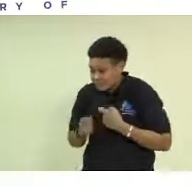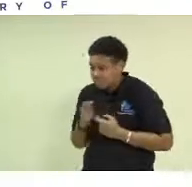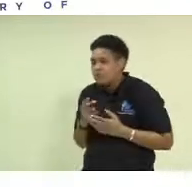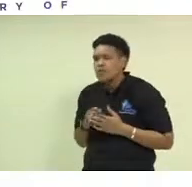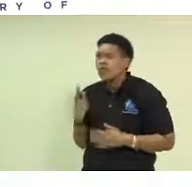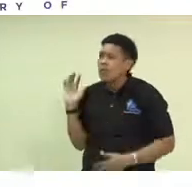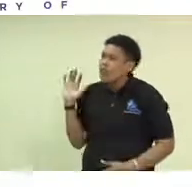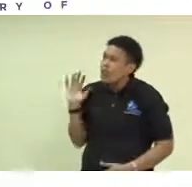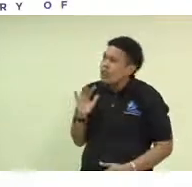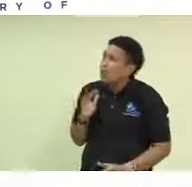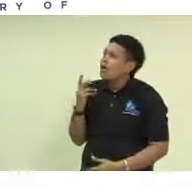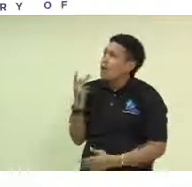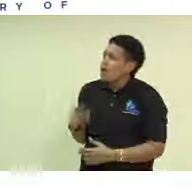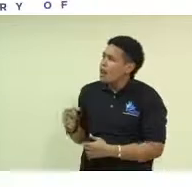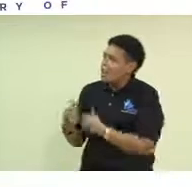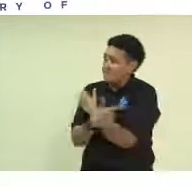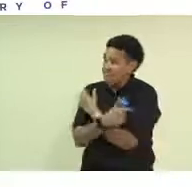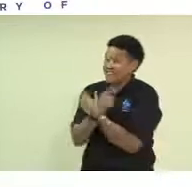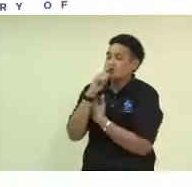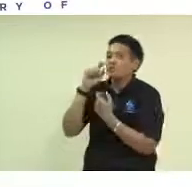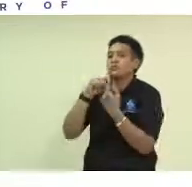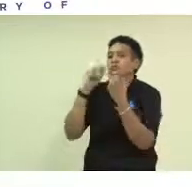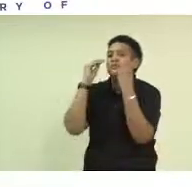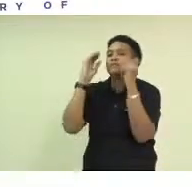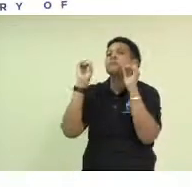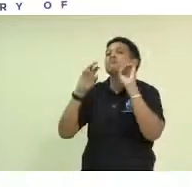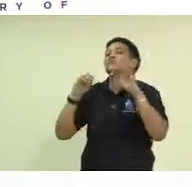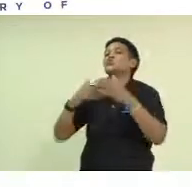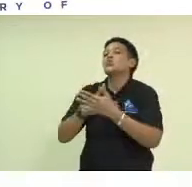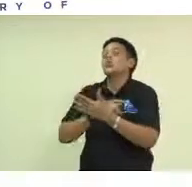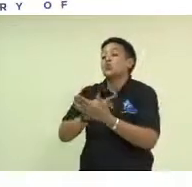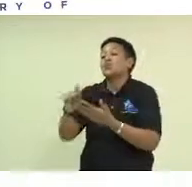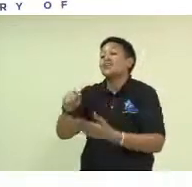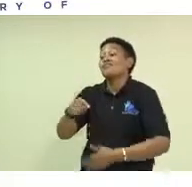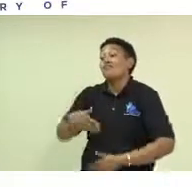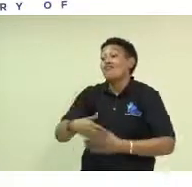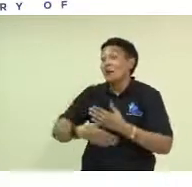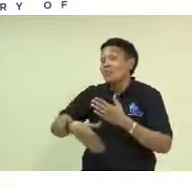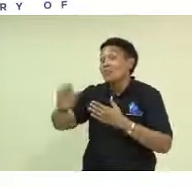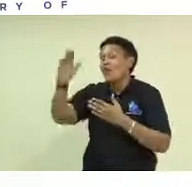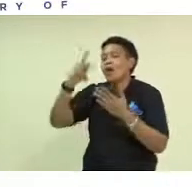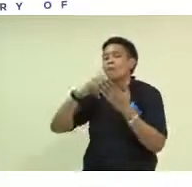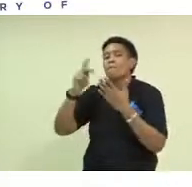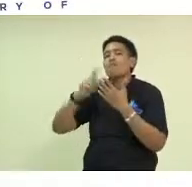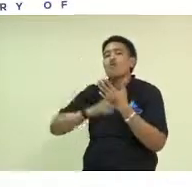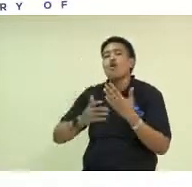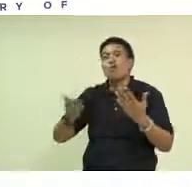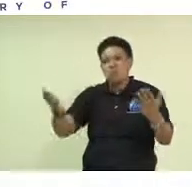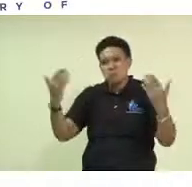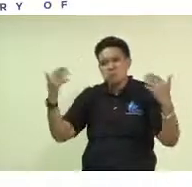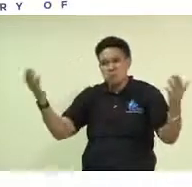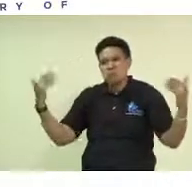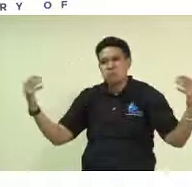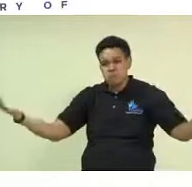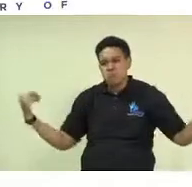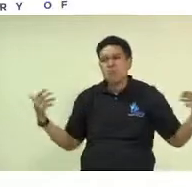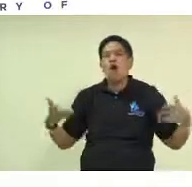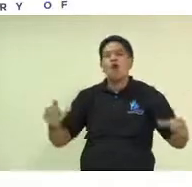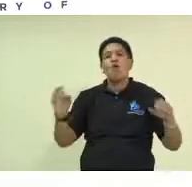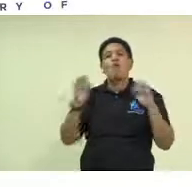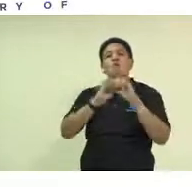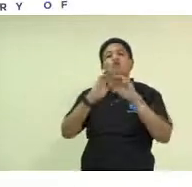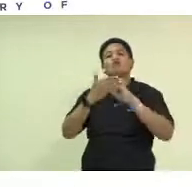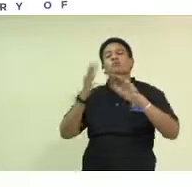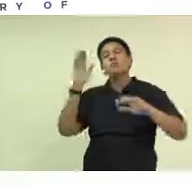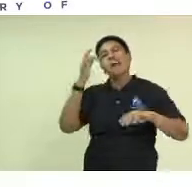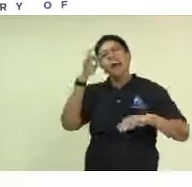way, and we will give better particulars in the new week. And from there, a program to inoculate or to vaccinate.